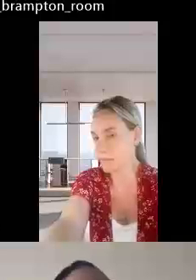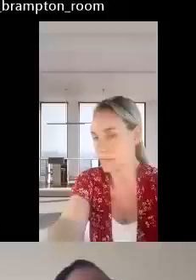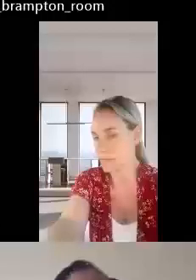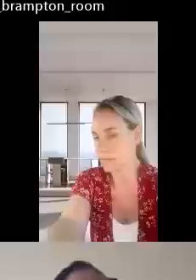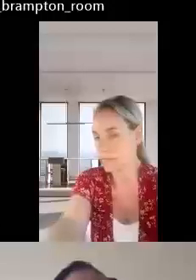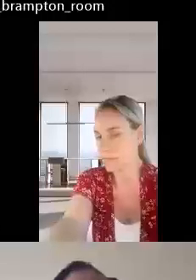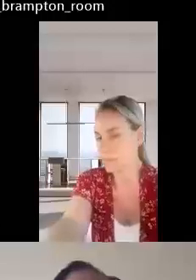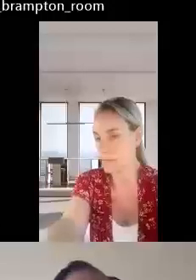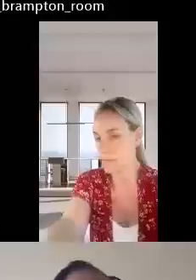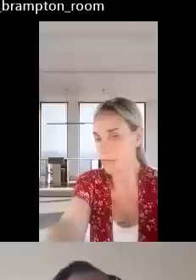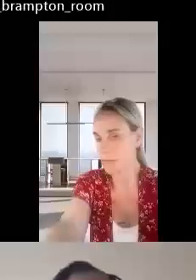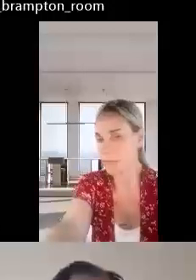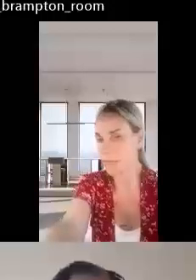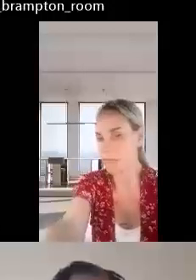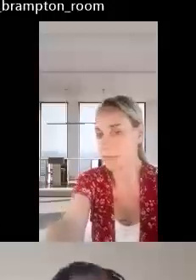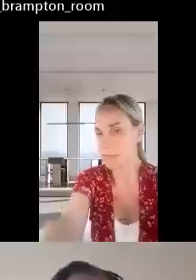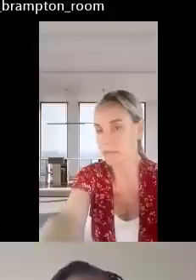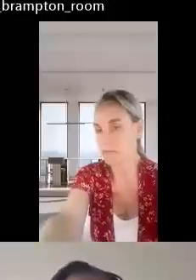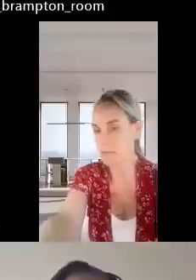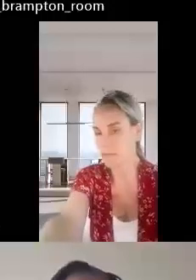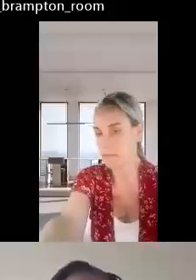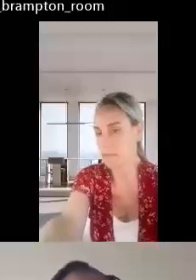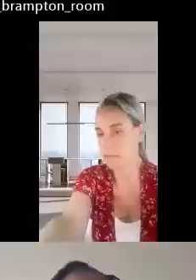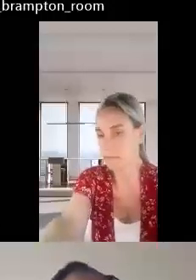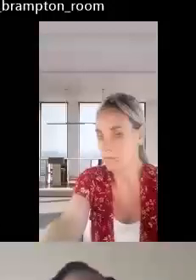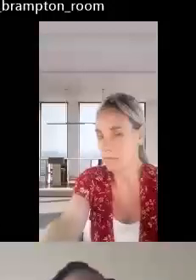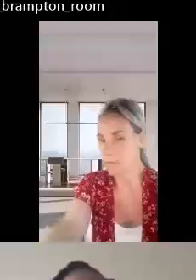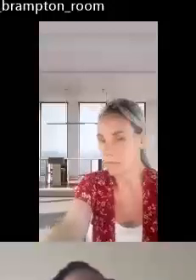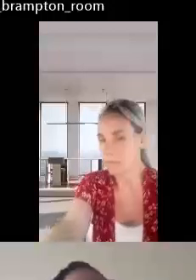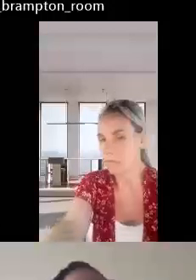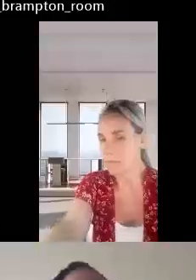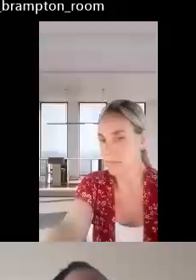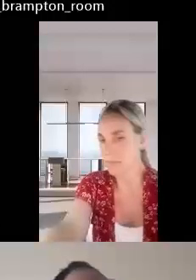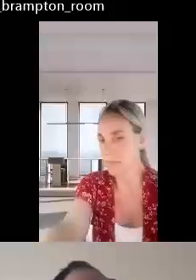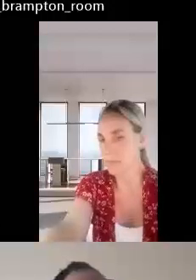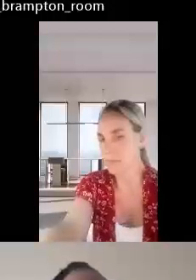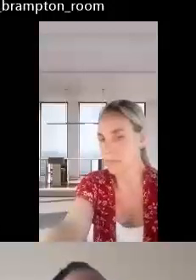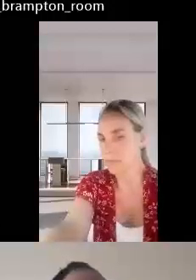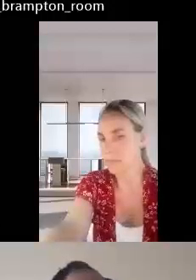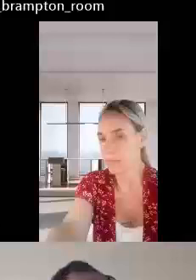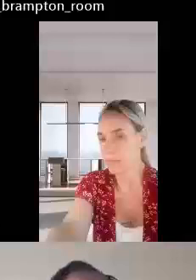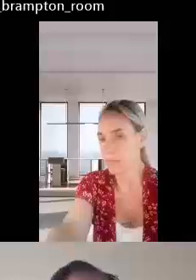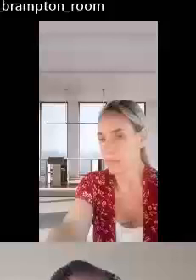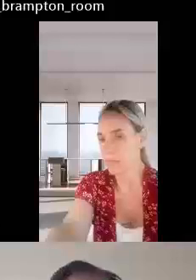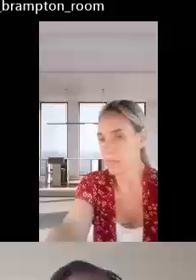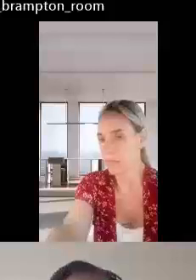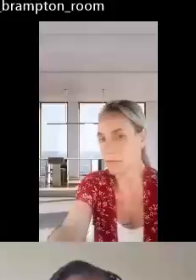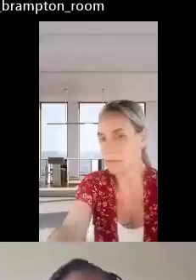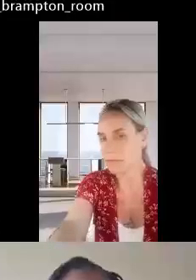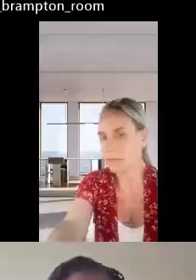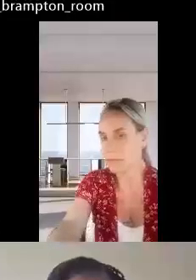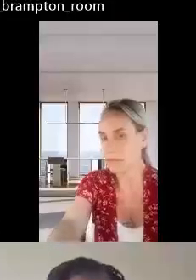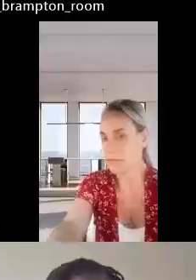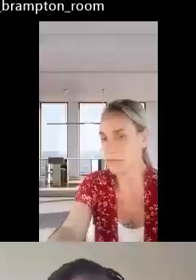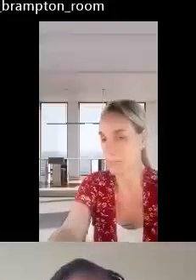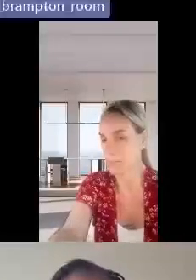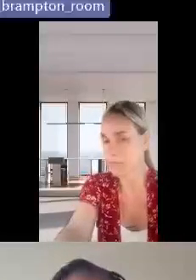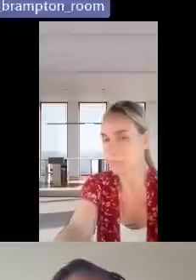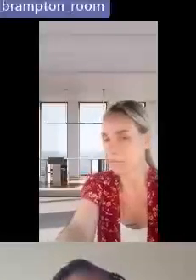of bringing our understandings of truth and reconciliation and also UNDRIP broadly across the system.